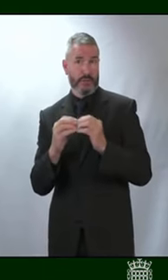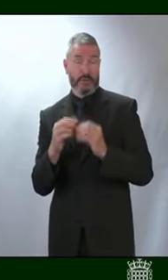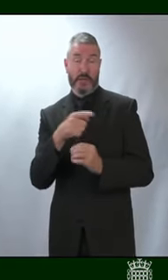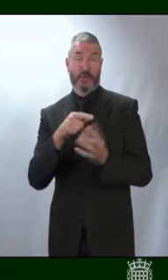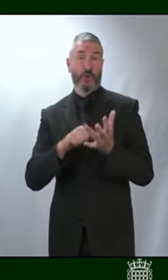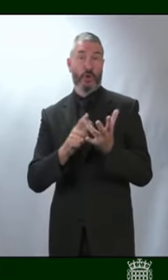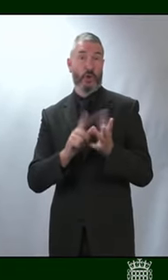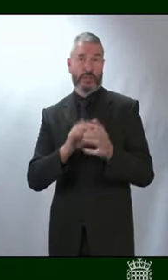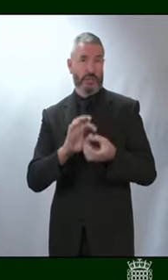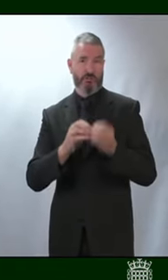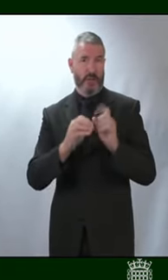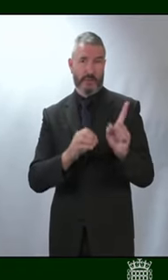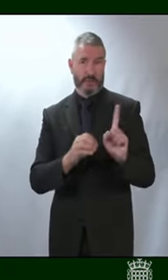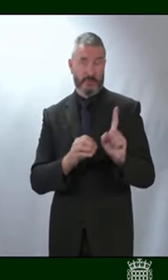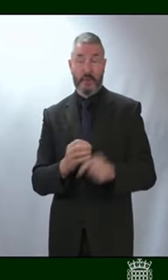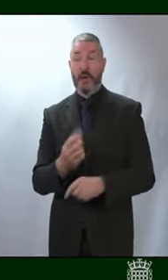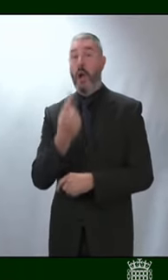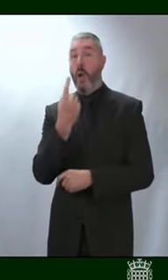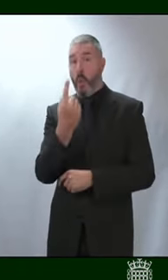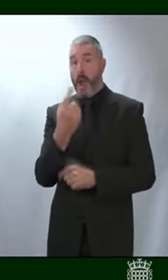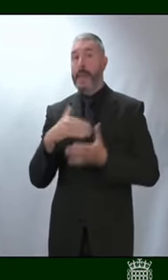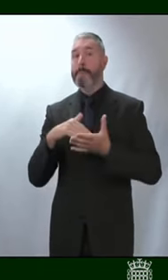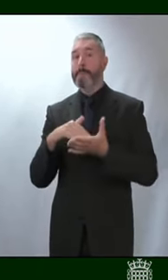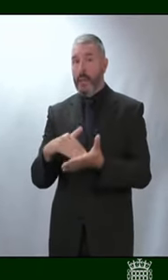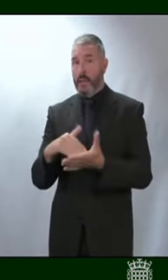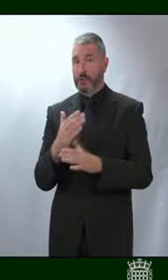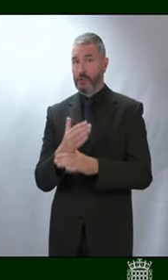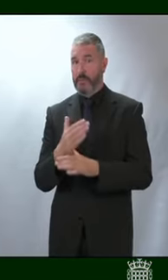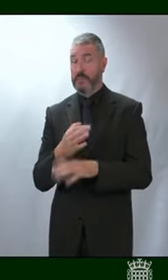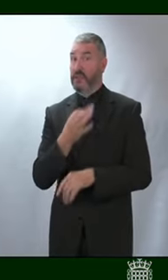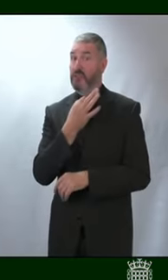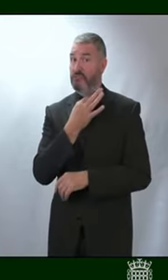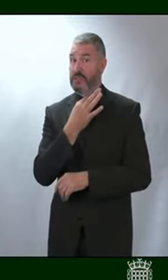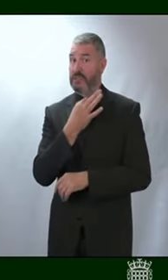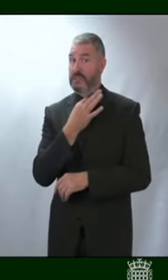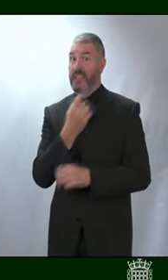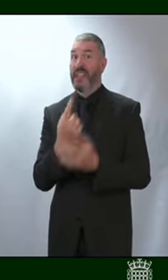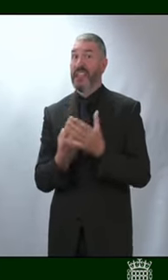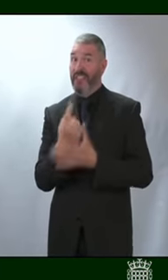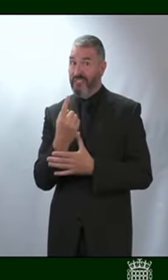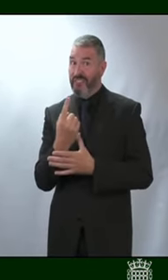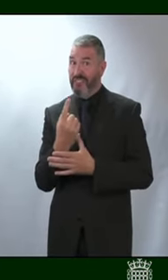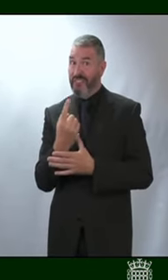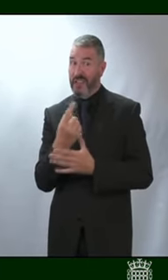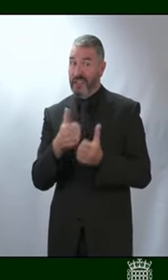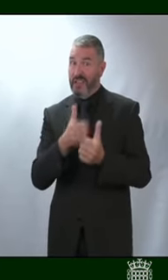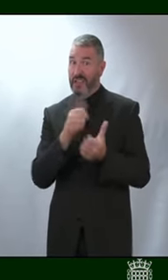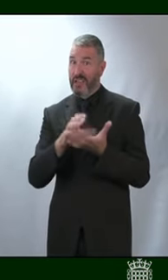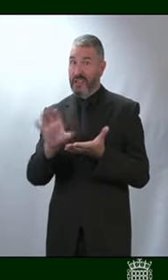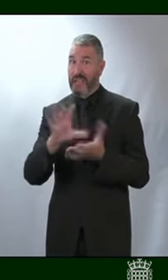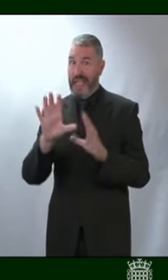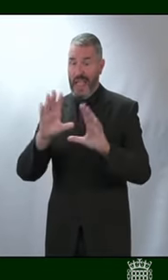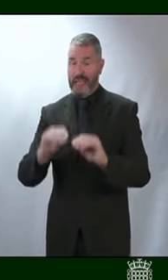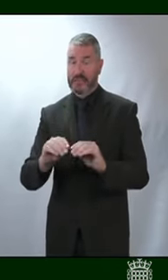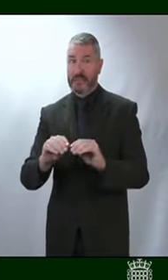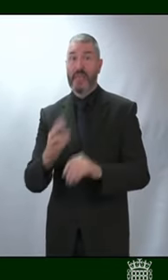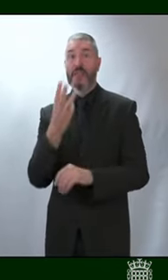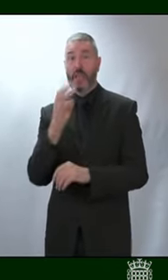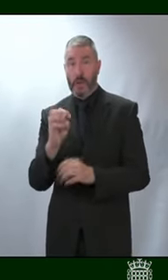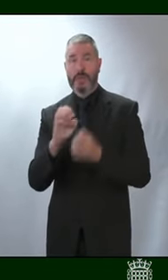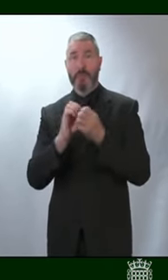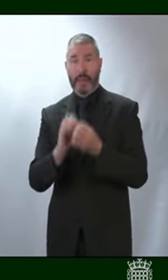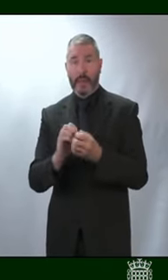making. 1 million jobs at risk if furlough ends early. 30 billion a year bill to